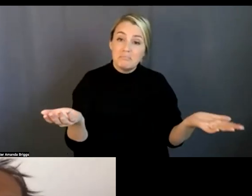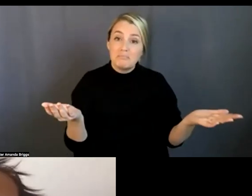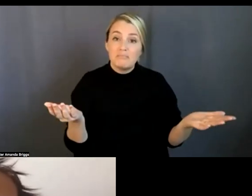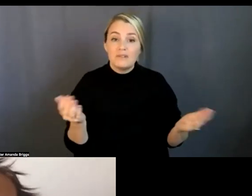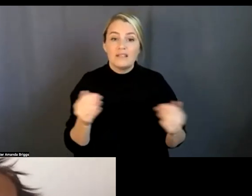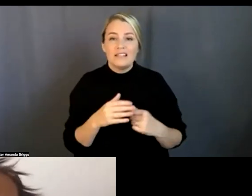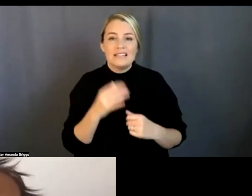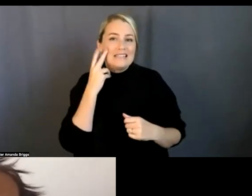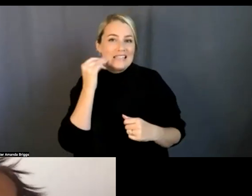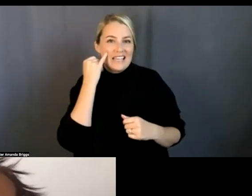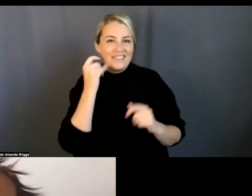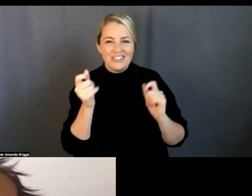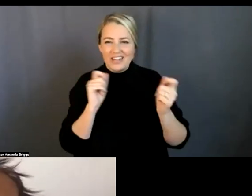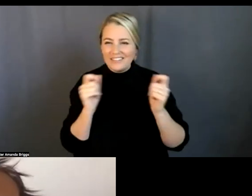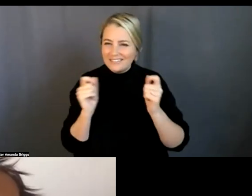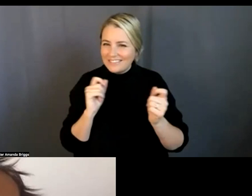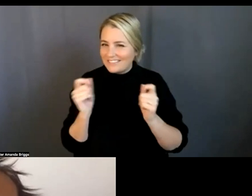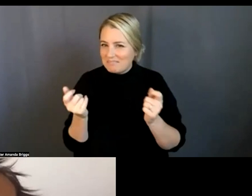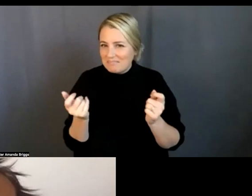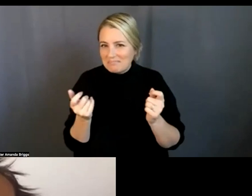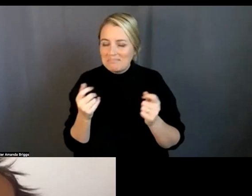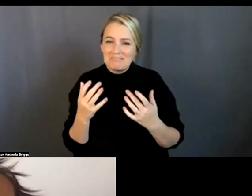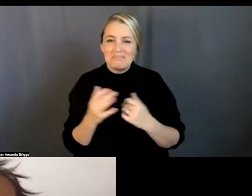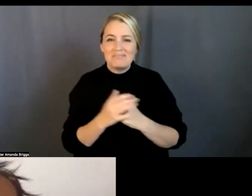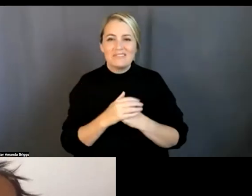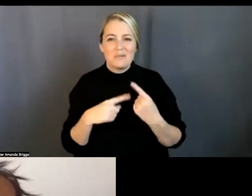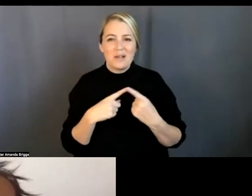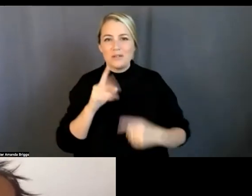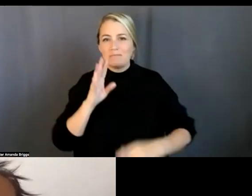if it changes each time you kind of invoke it or speak it,